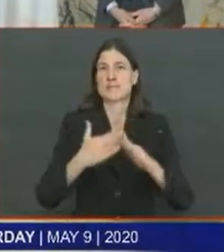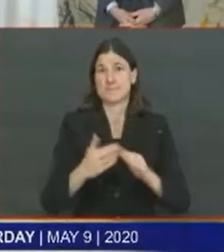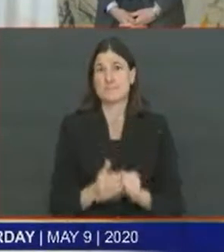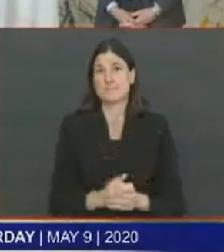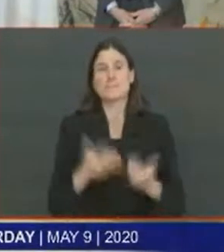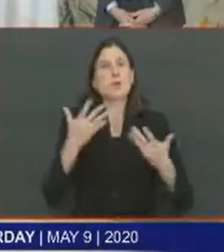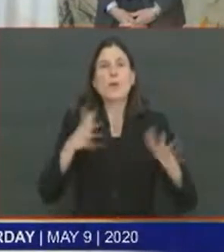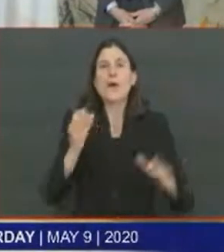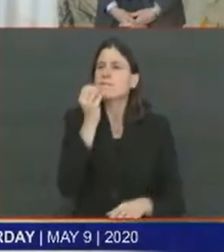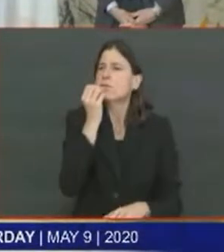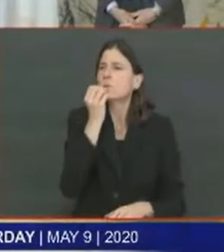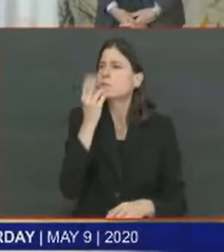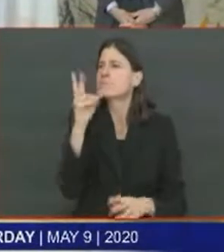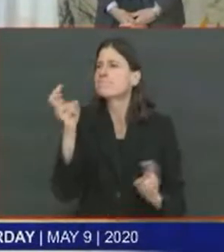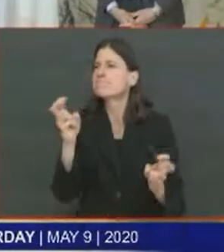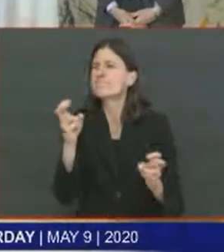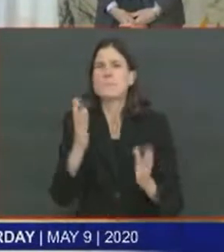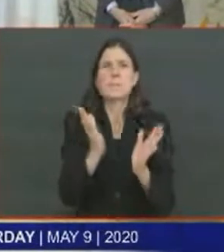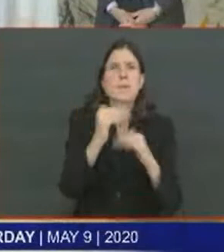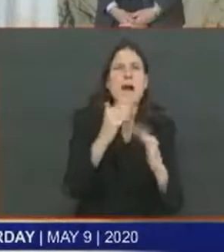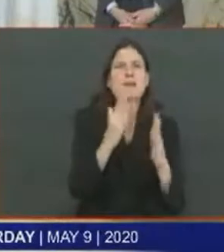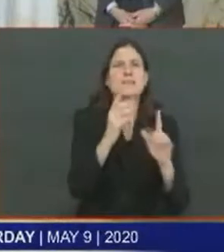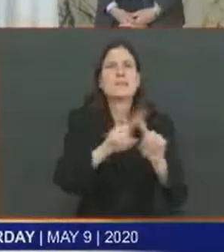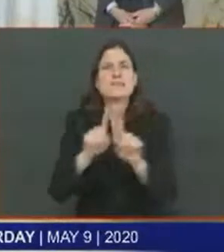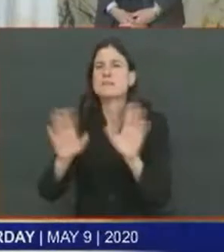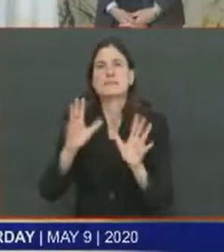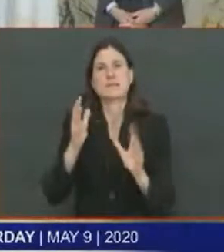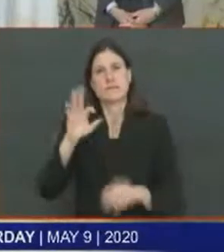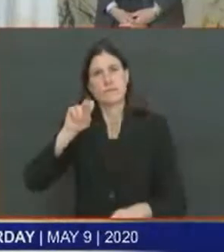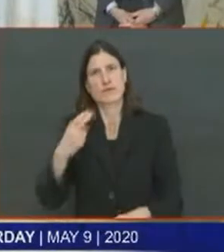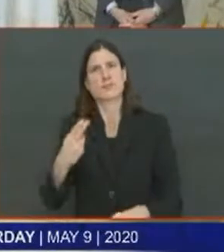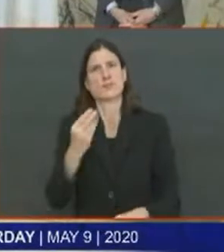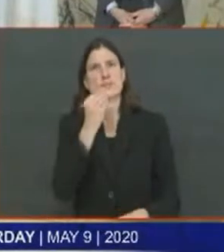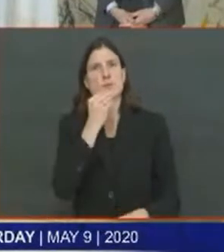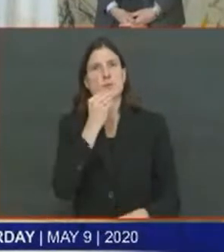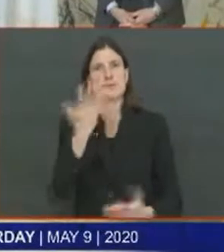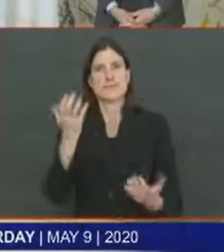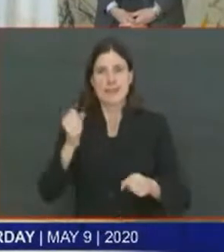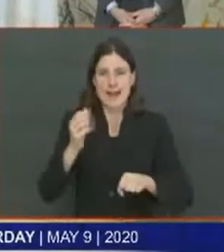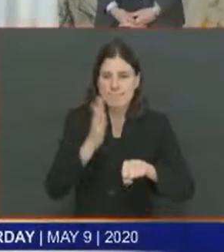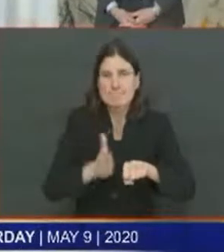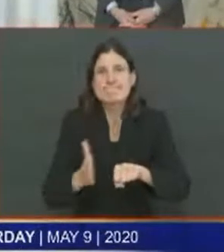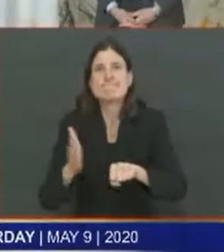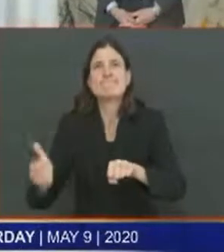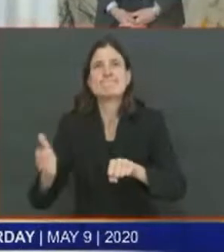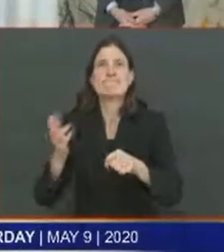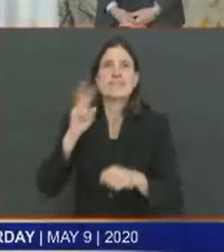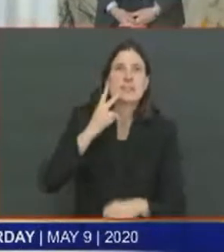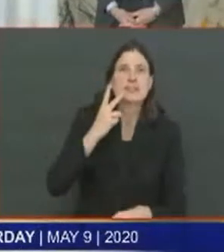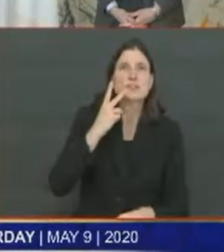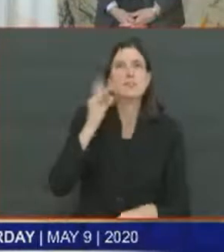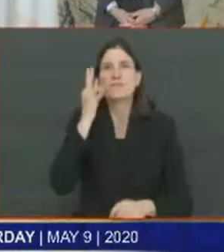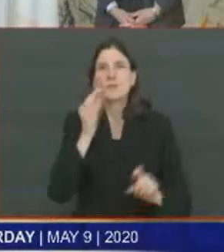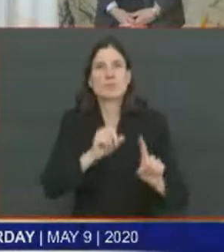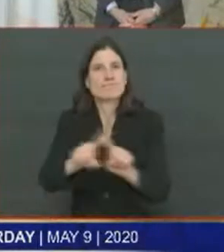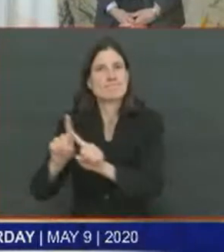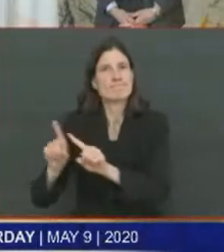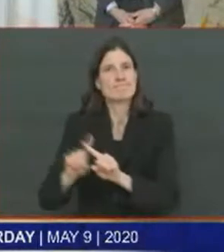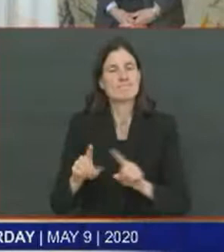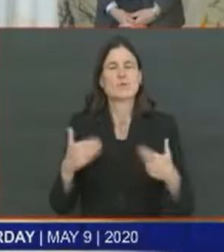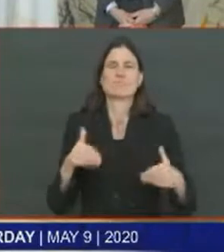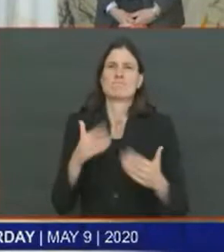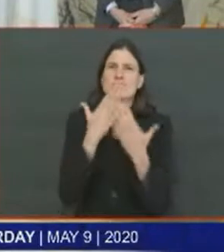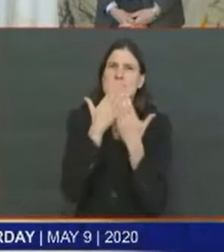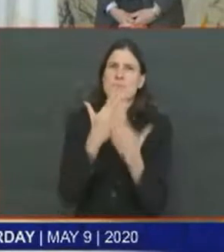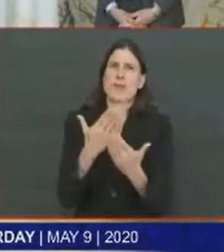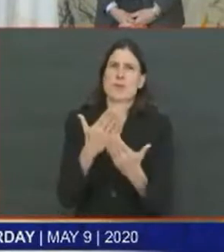food. So to all of you who worked to make that possible, thank you. And on behalf of the thousands of Rhode Island families who are going to get a